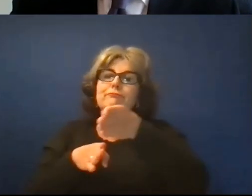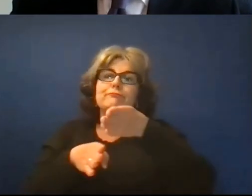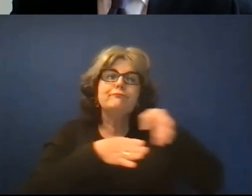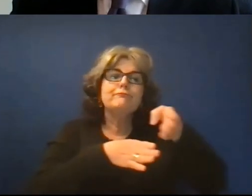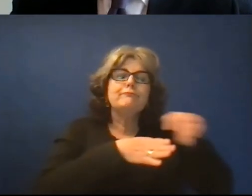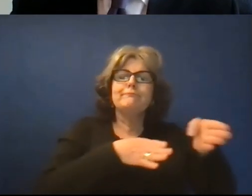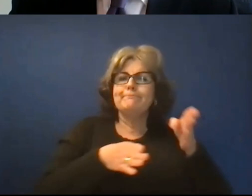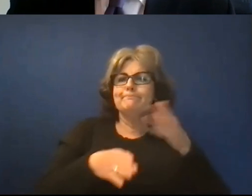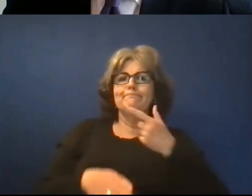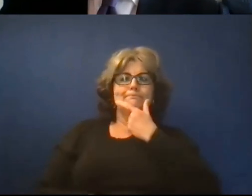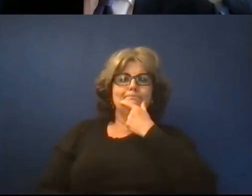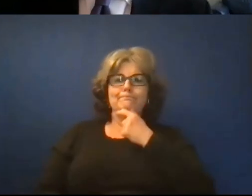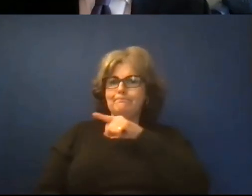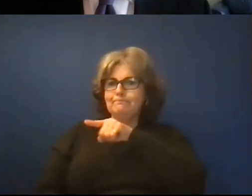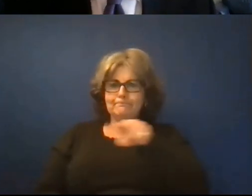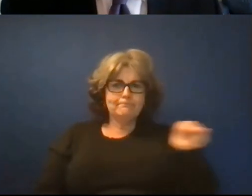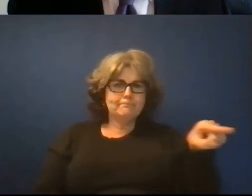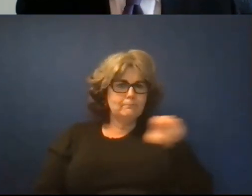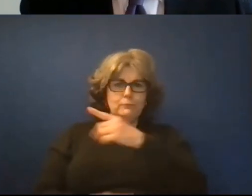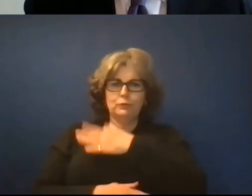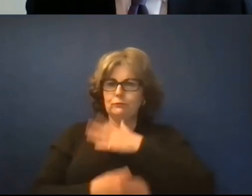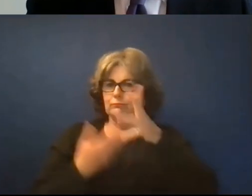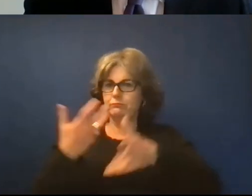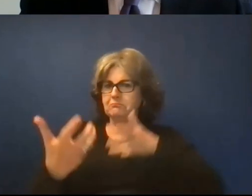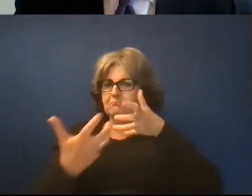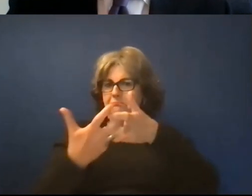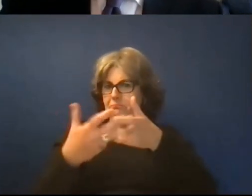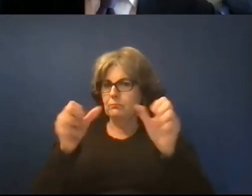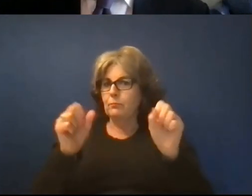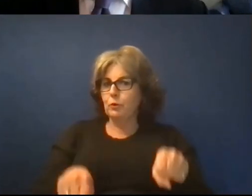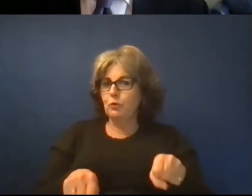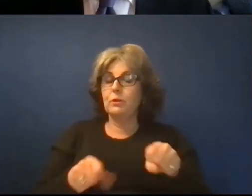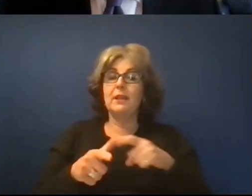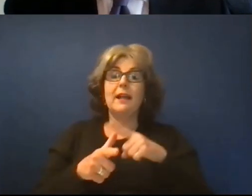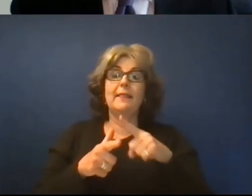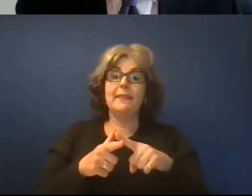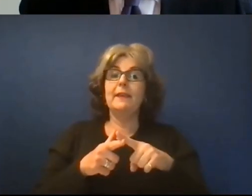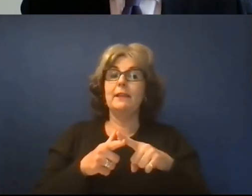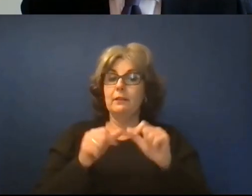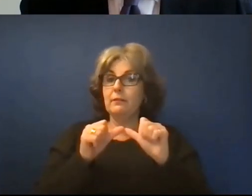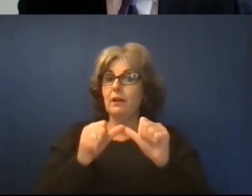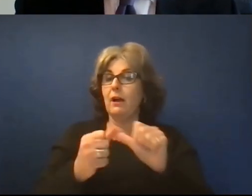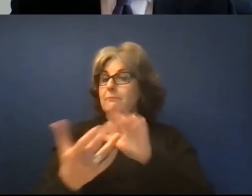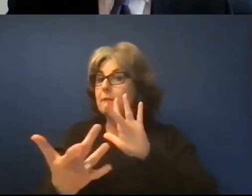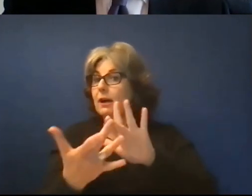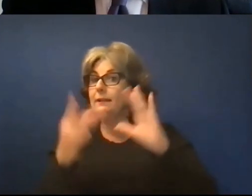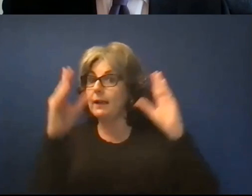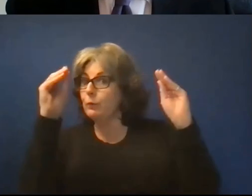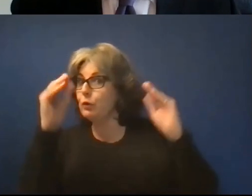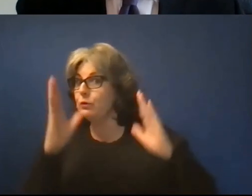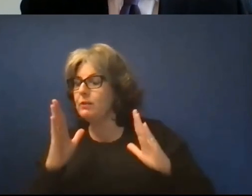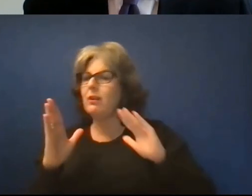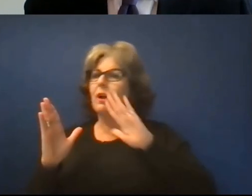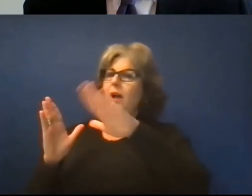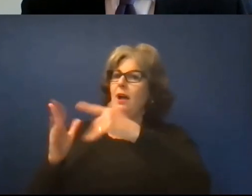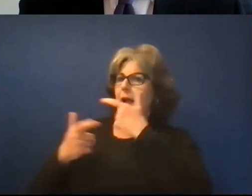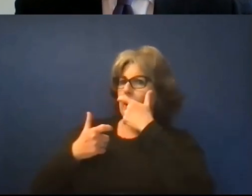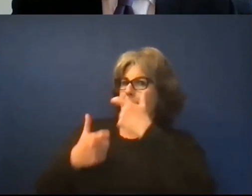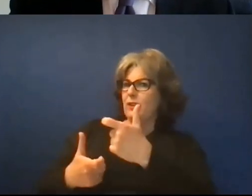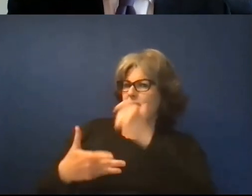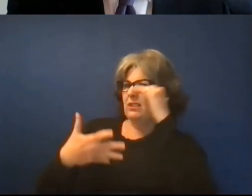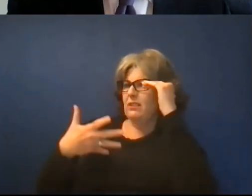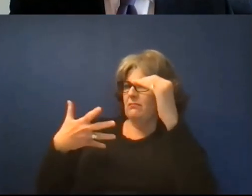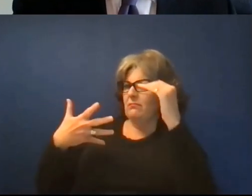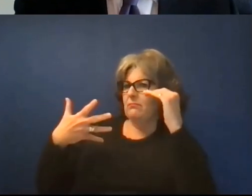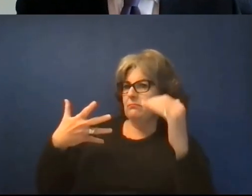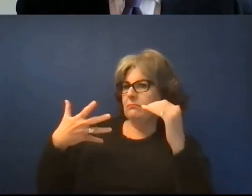can decide which one you really want to go into. And if you keep that contact with your instructors and let them know what specialty